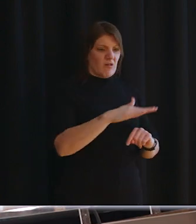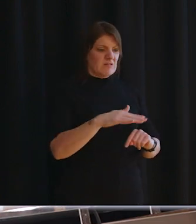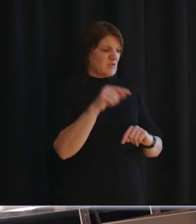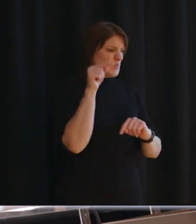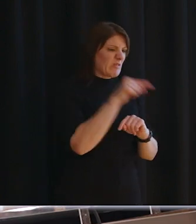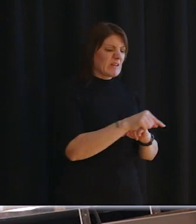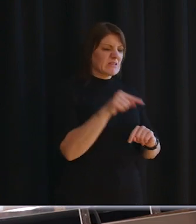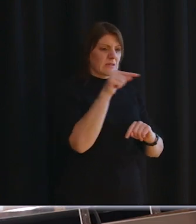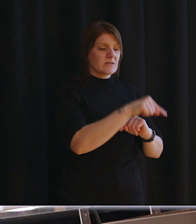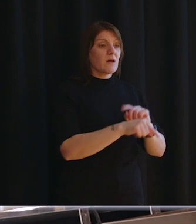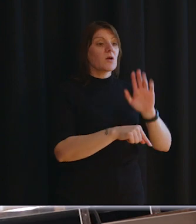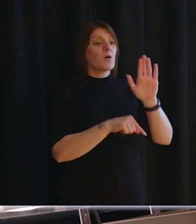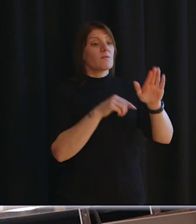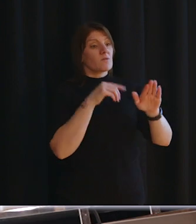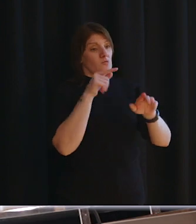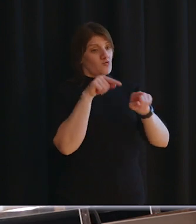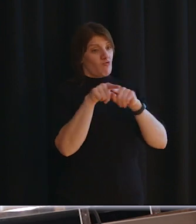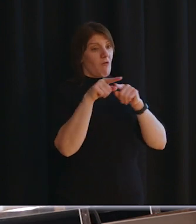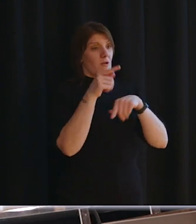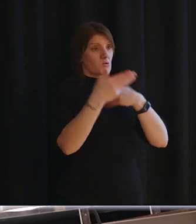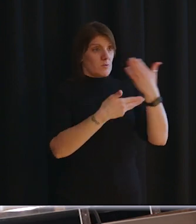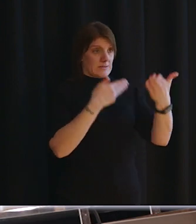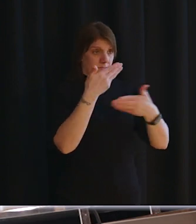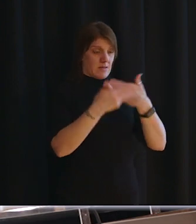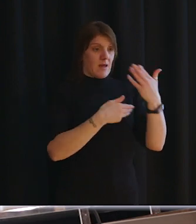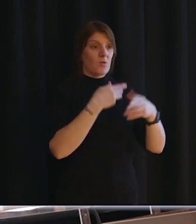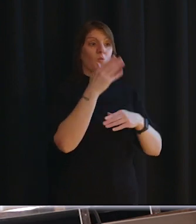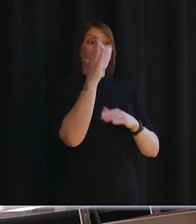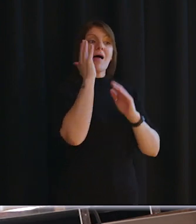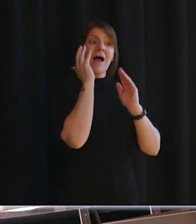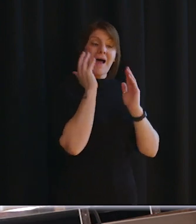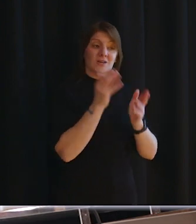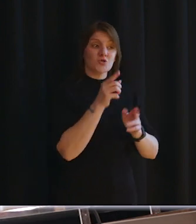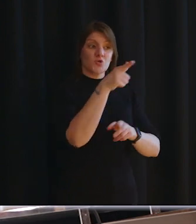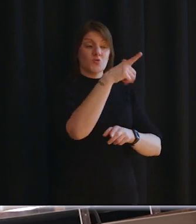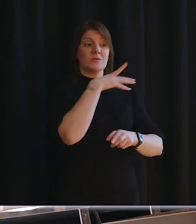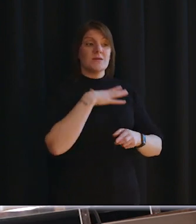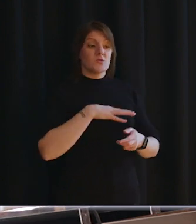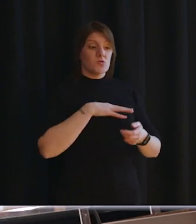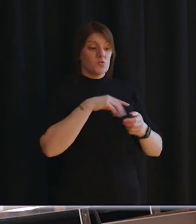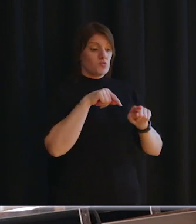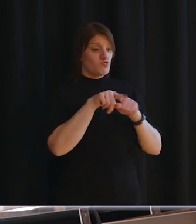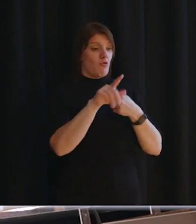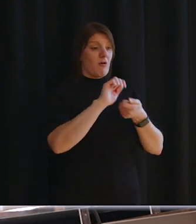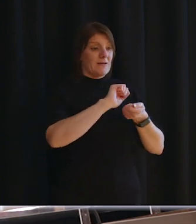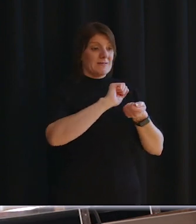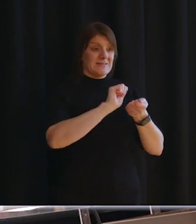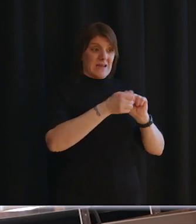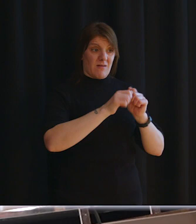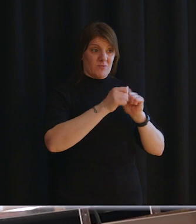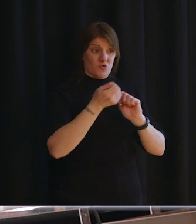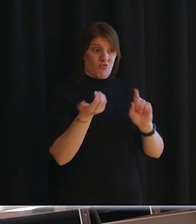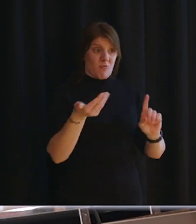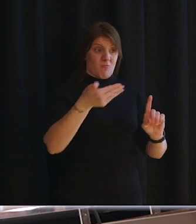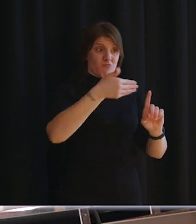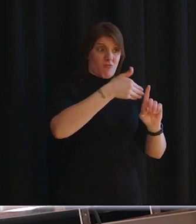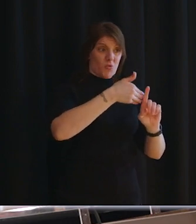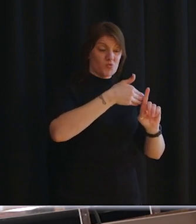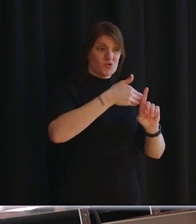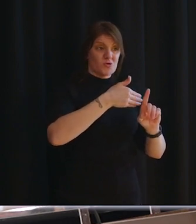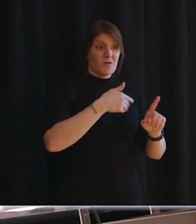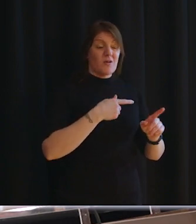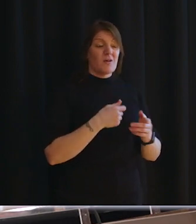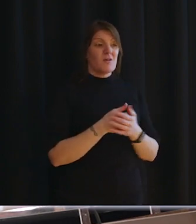blah blah, and you have to try and explain, well, actually you need to adapt your approach, you need to think about how you differentiate, how the classroom looks, how